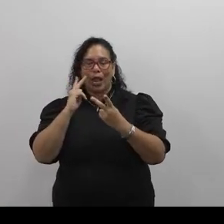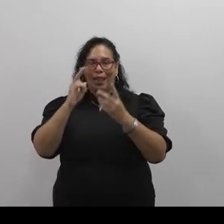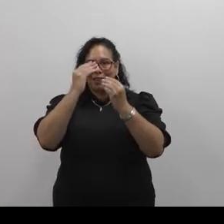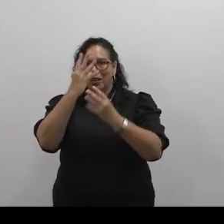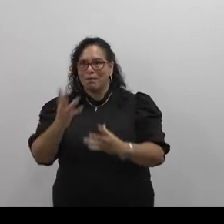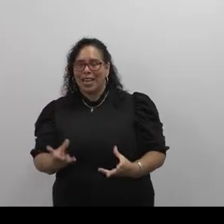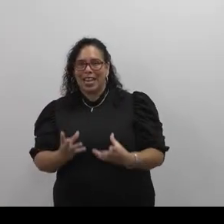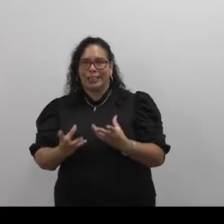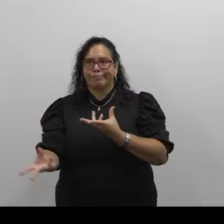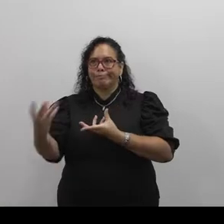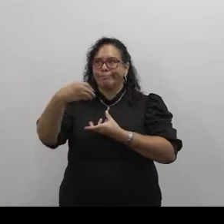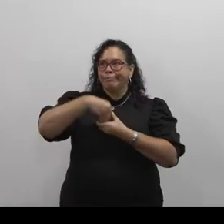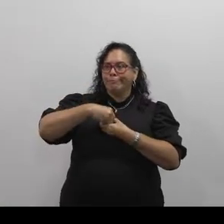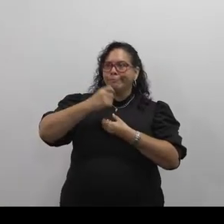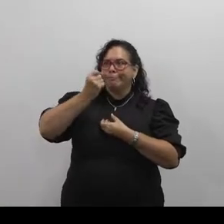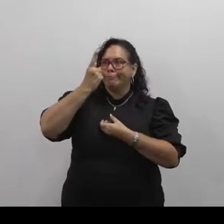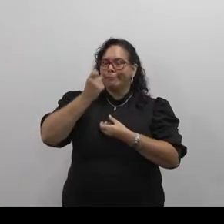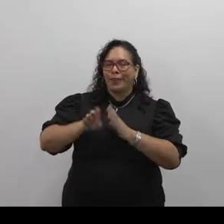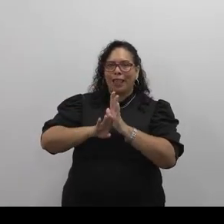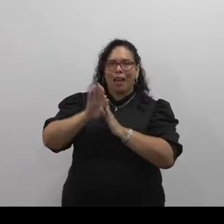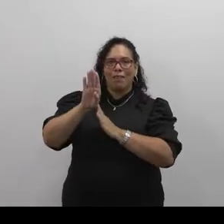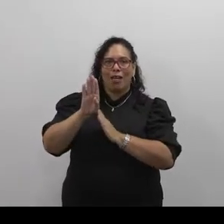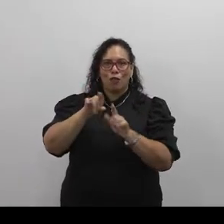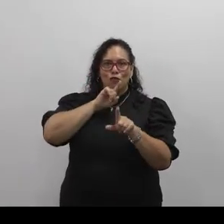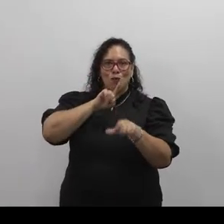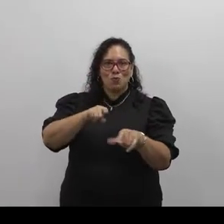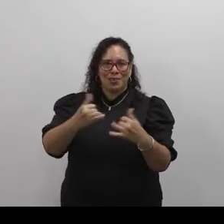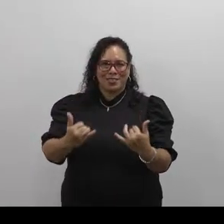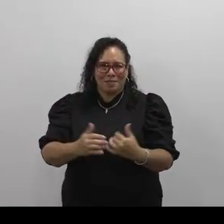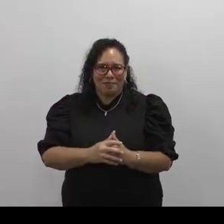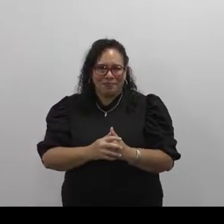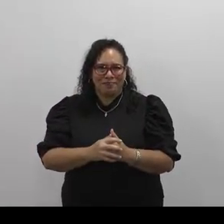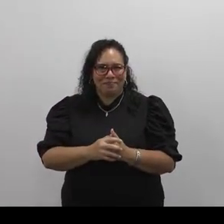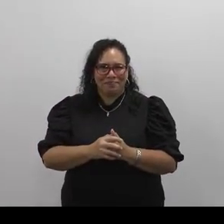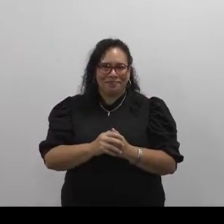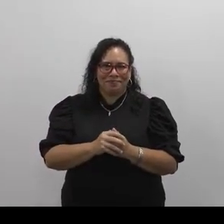stock to develop the report that we have before you today.